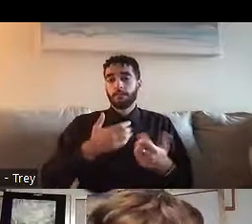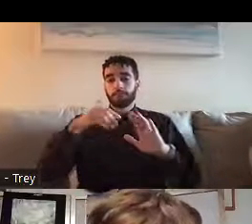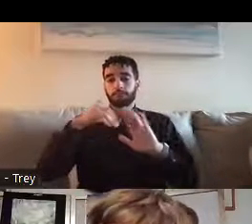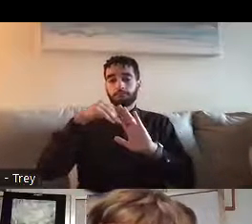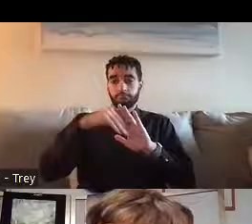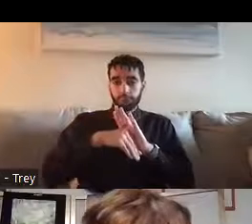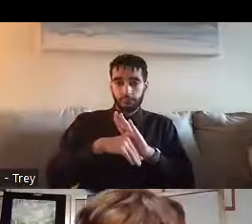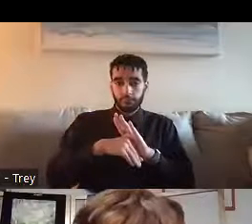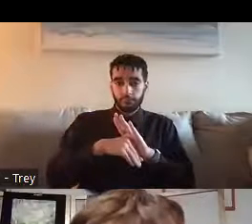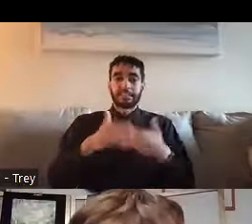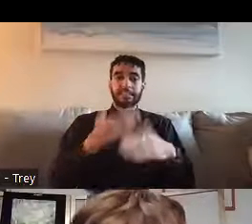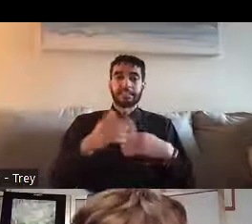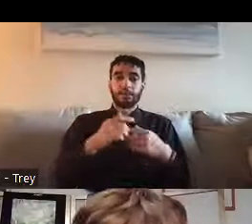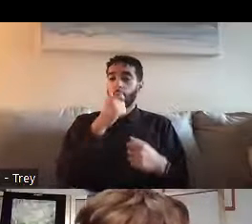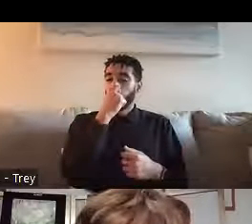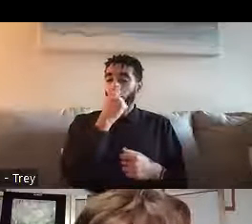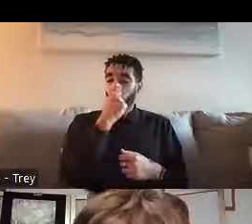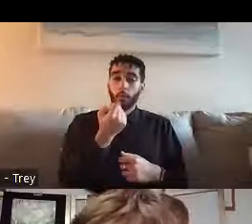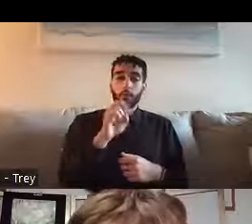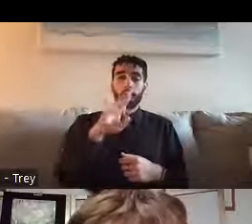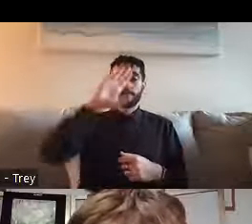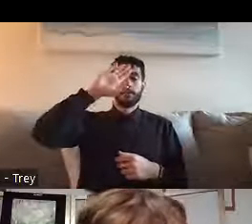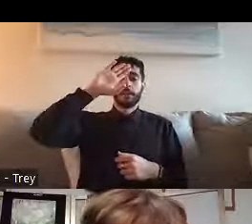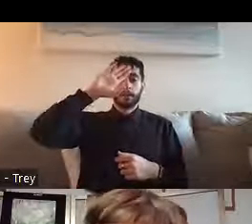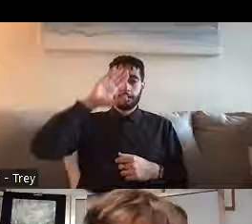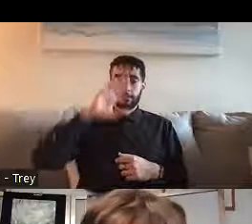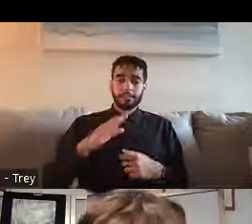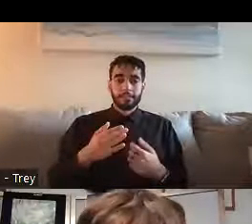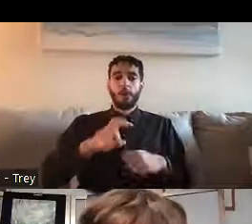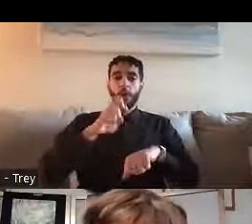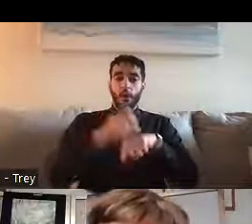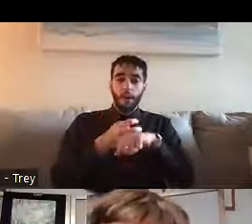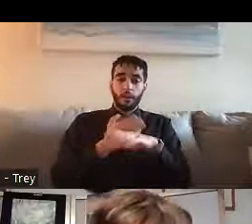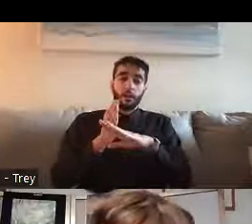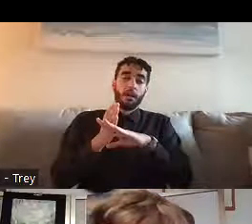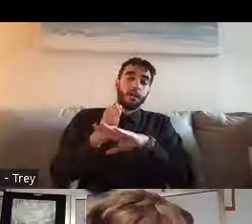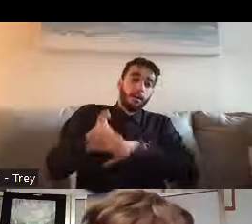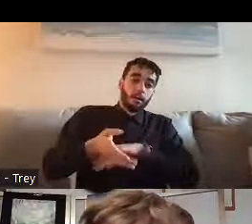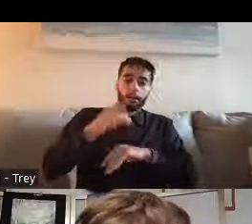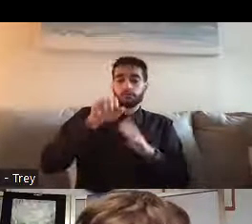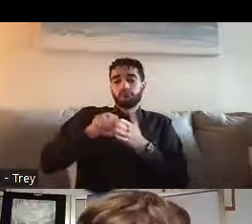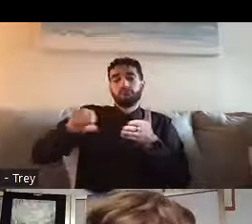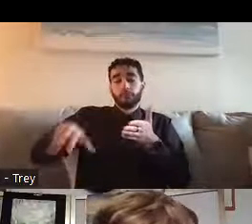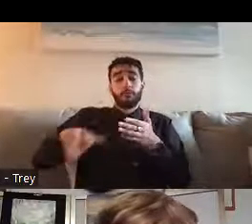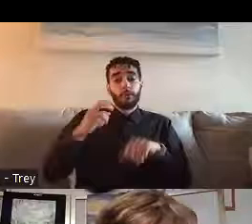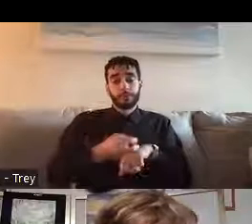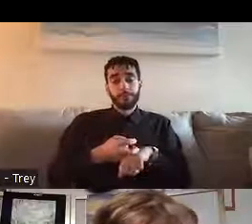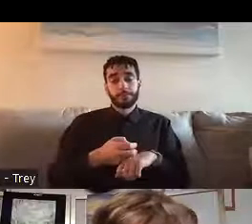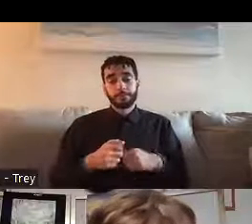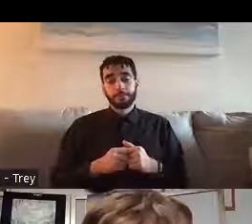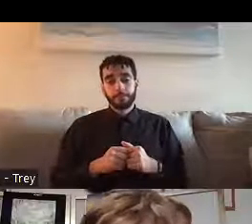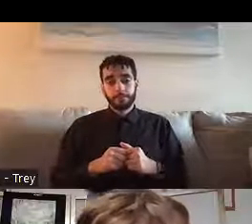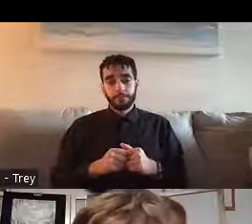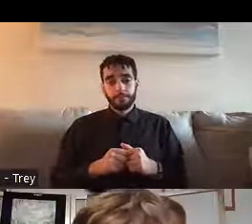that nature because their immune systems are run down, typically. And the other one that's been documented